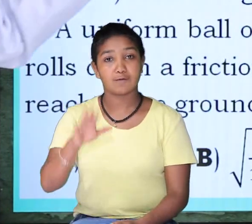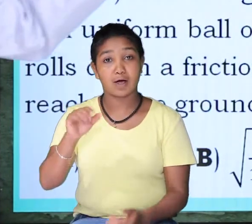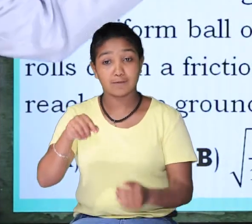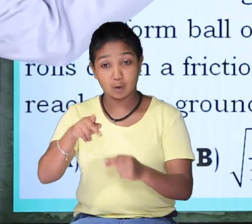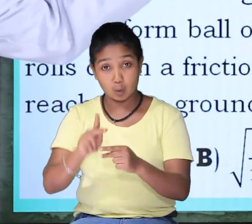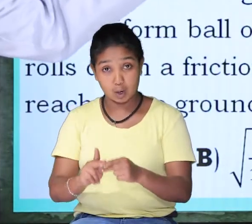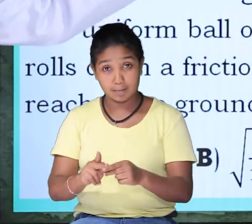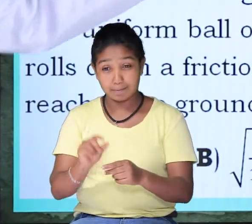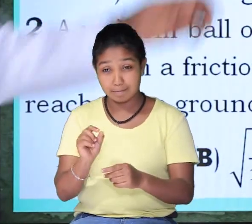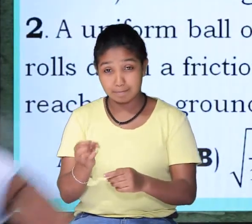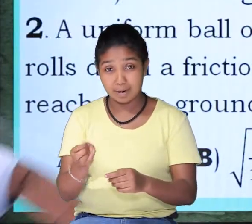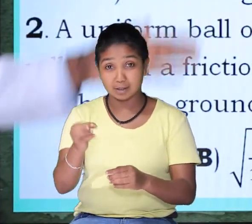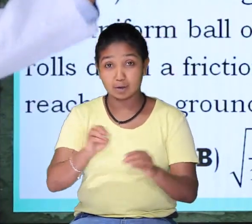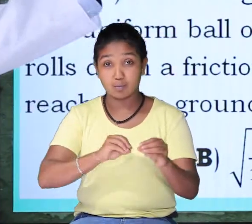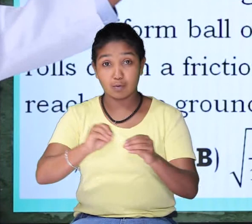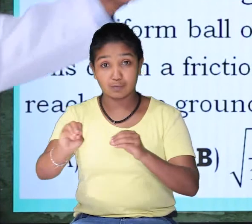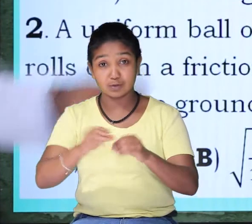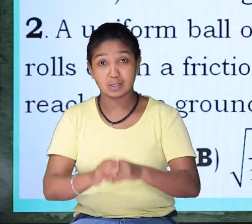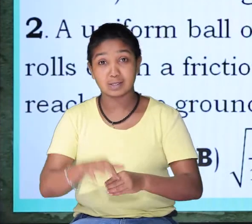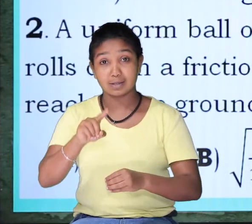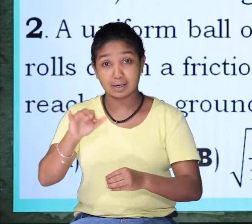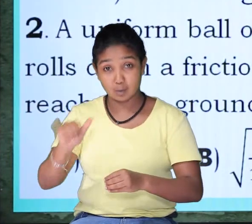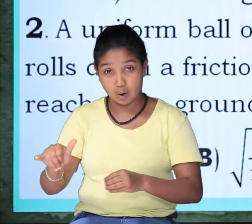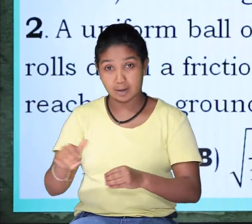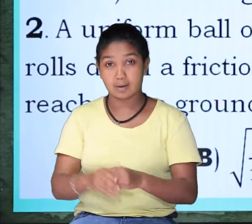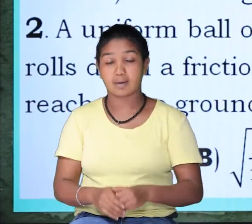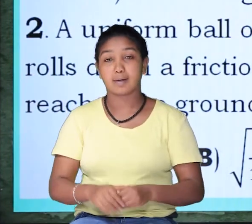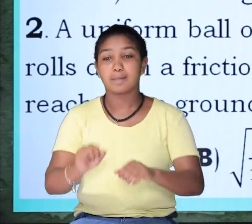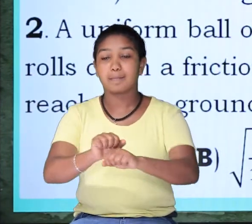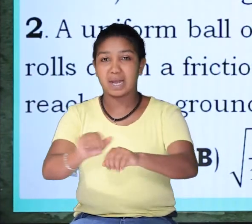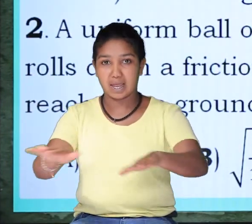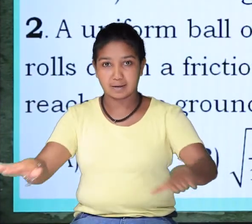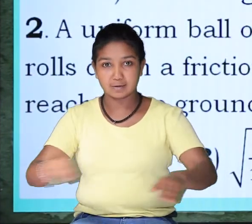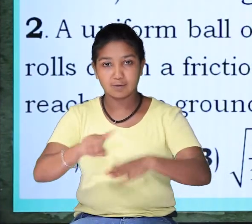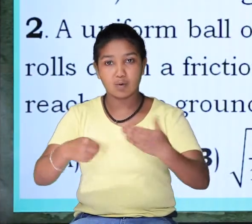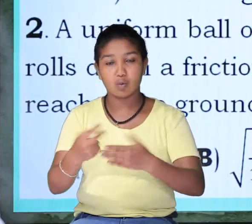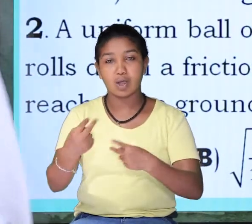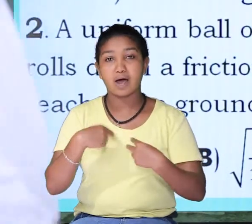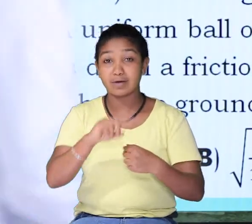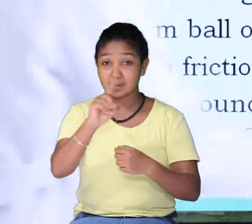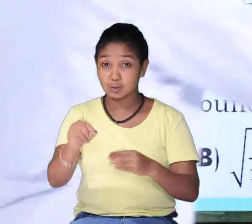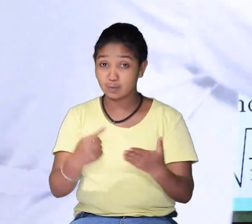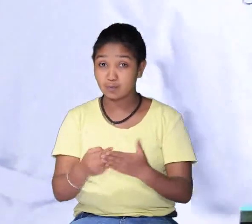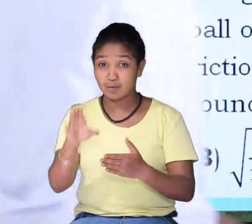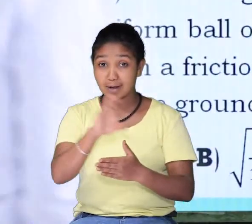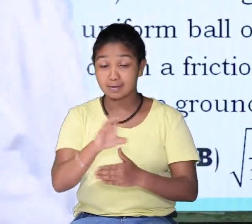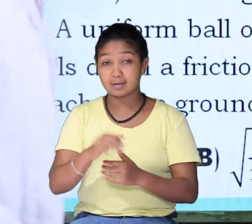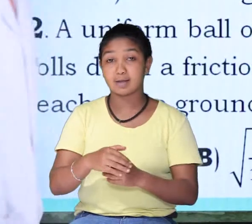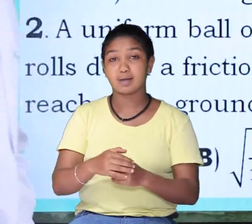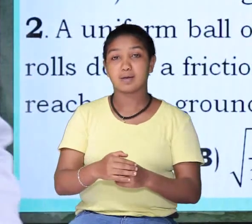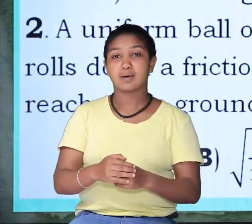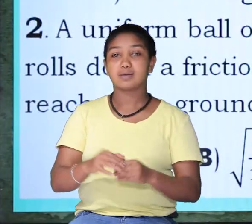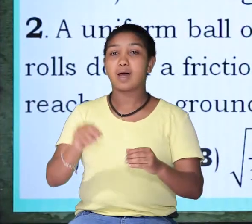5 kilogram particle moves in the xy plane. Therefore, we are asked to find the angular